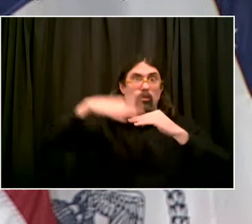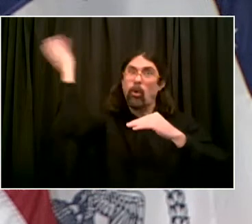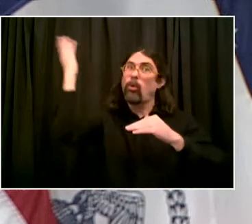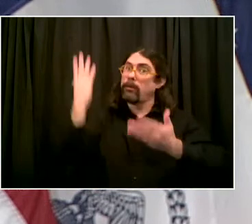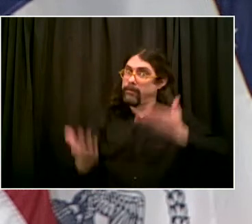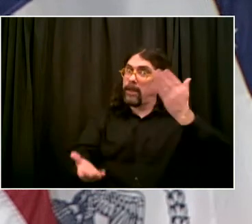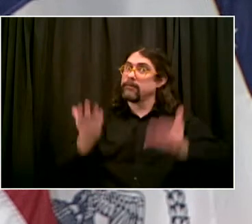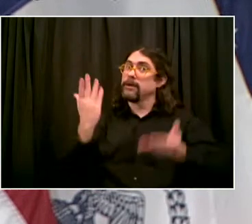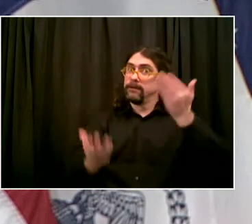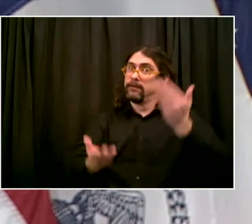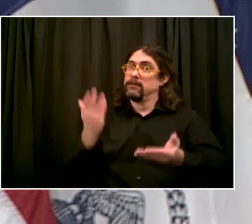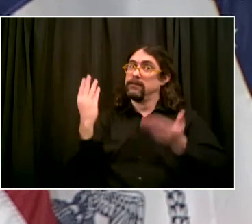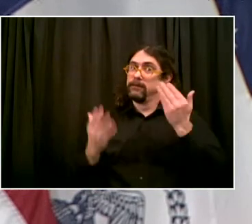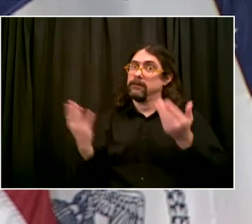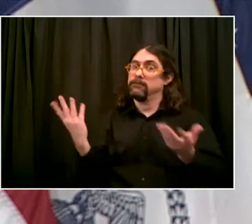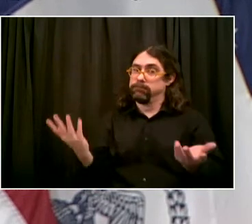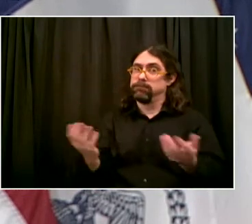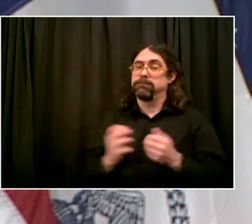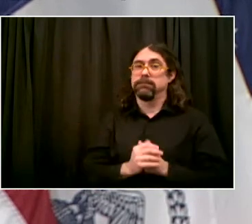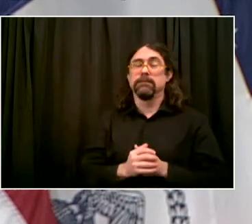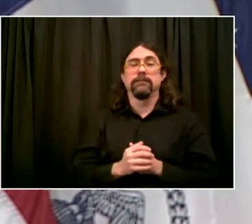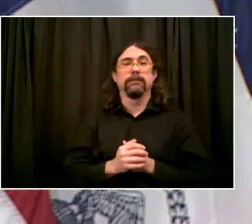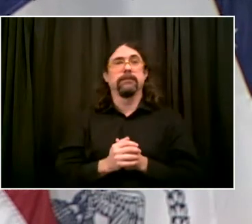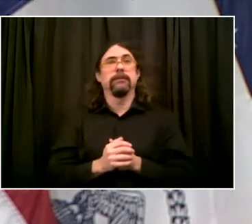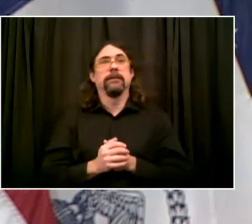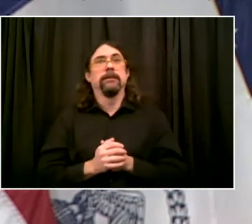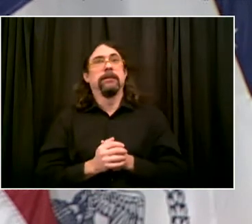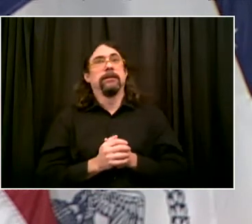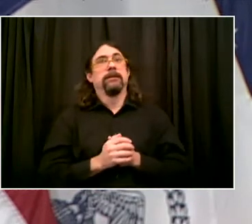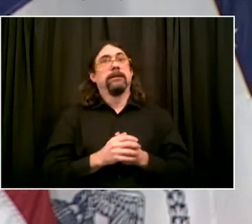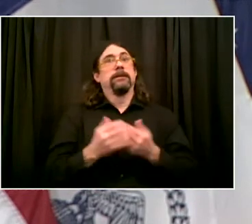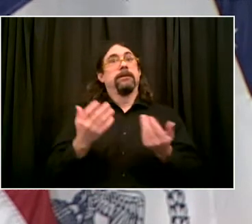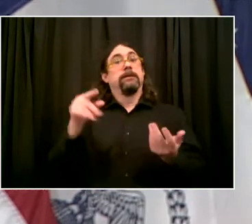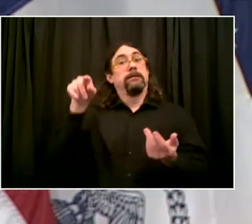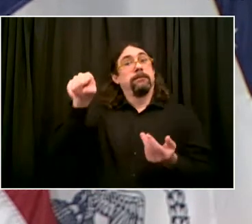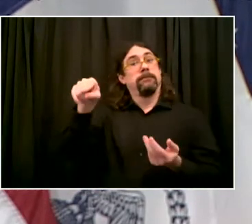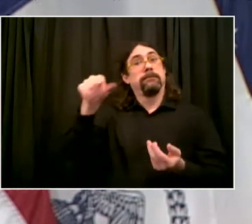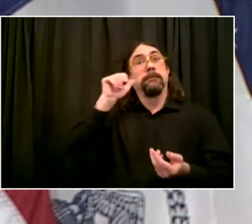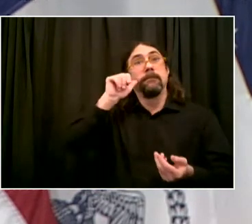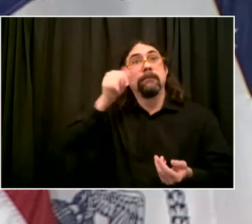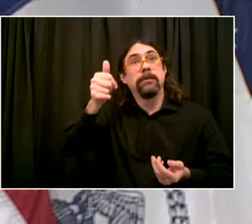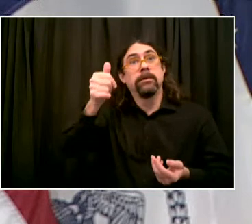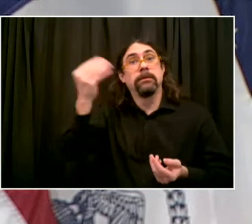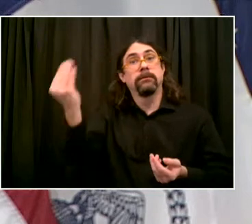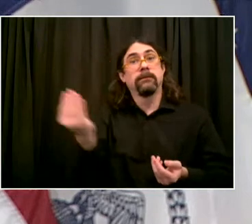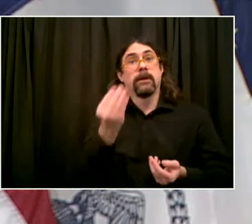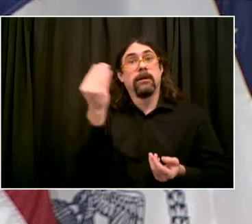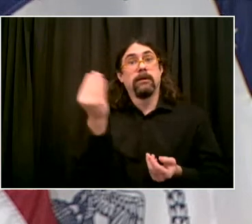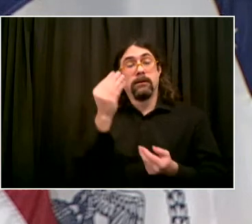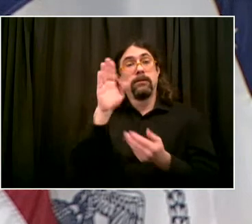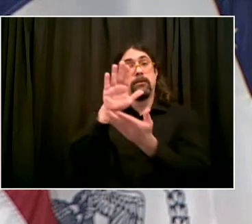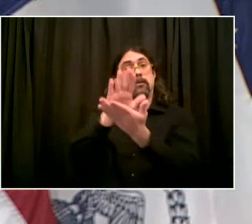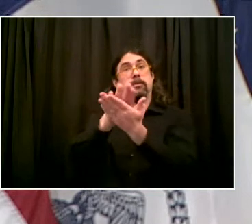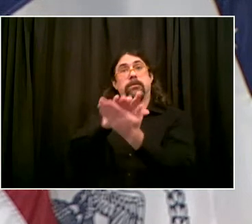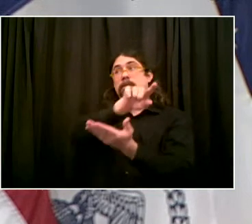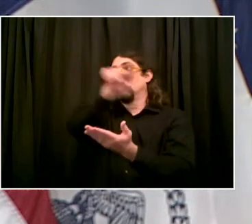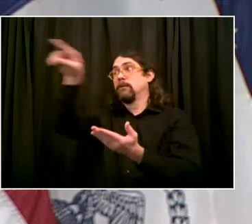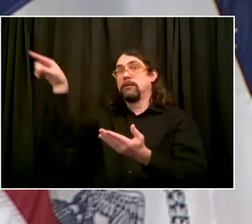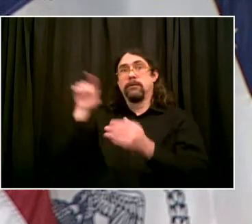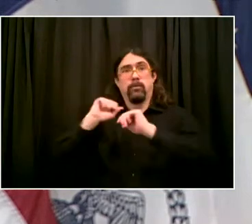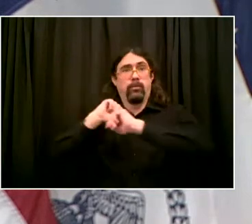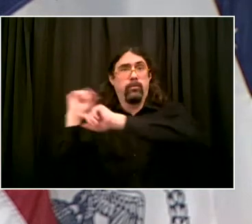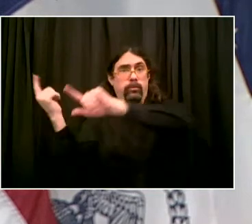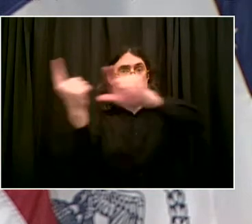school. We will pivot to remote learning for all our students. So no school in person on Monday, canceled